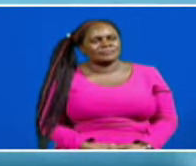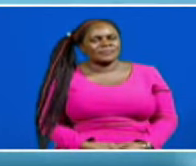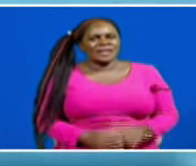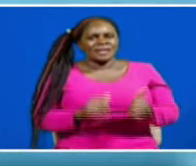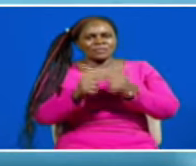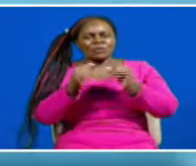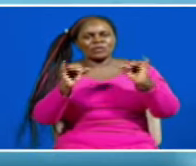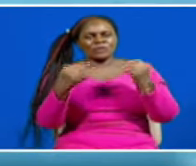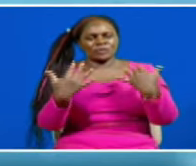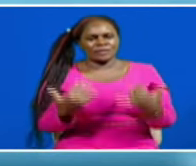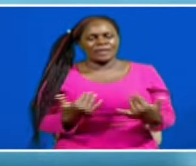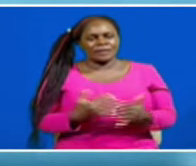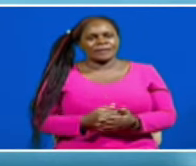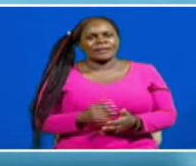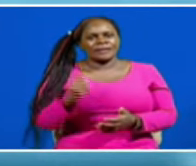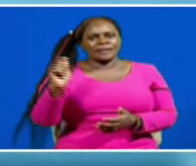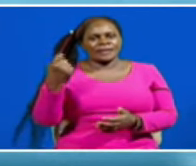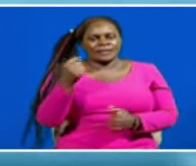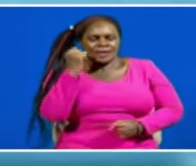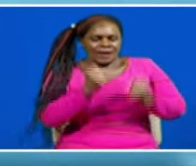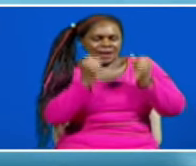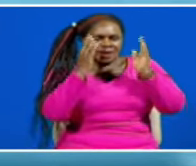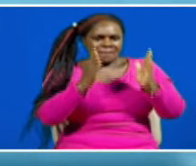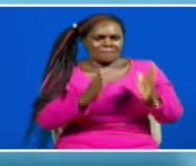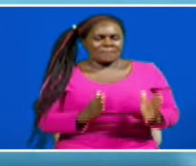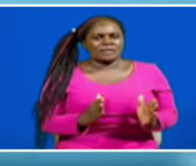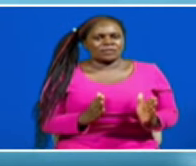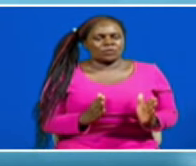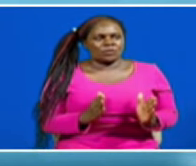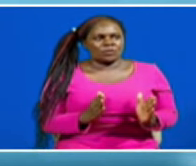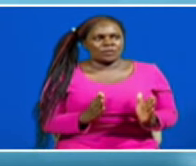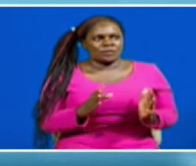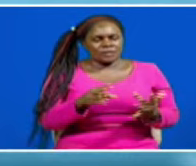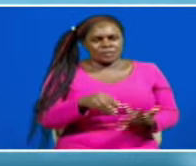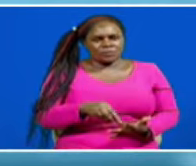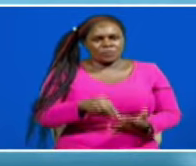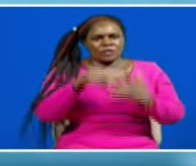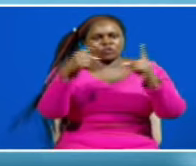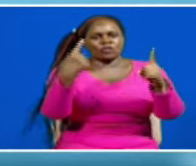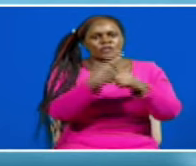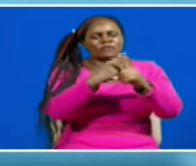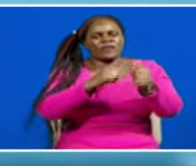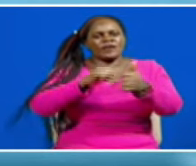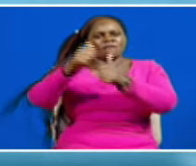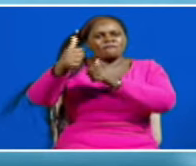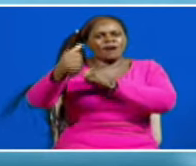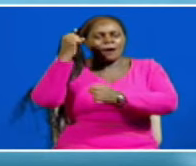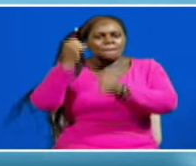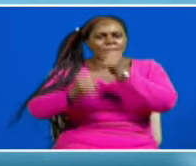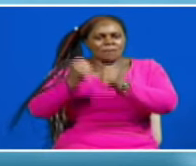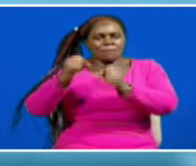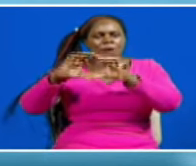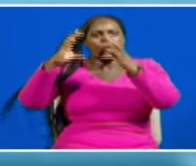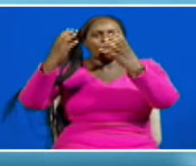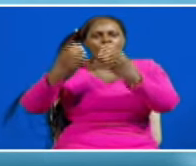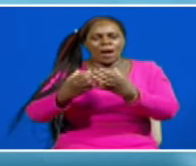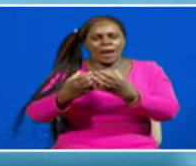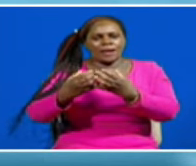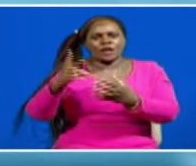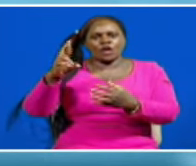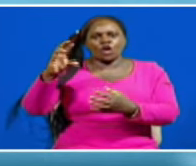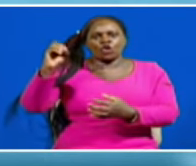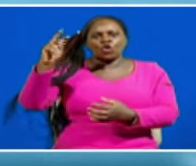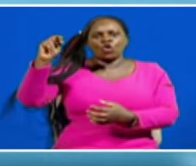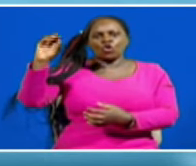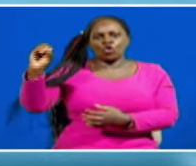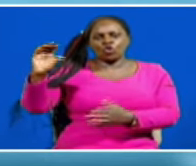Let's get sporty. Retired Kenya track and field athlete who specialized in various long-distance running events, Henry Rono, is